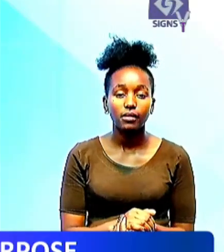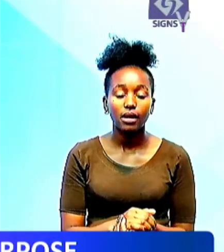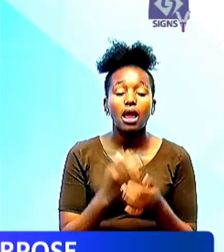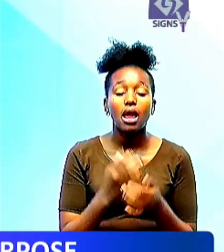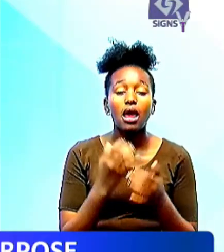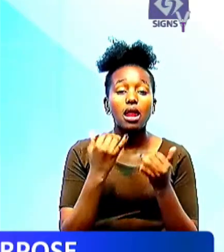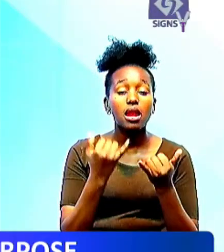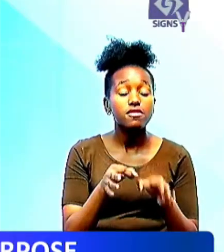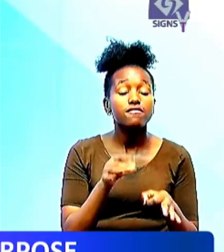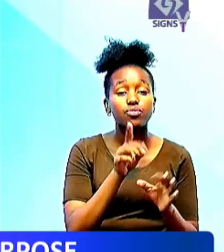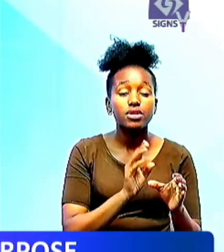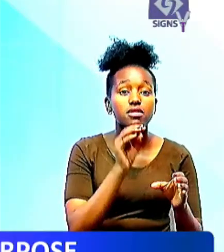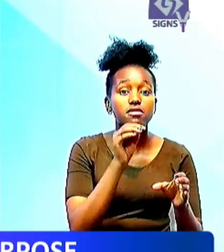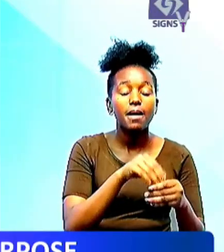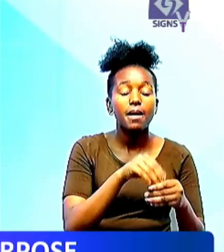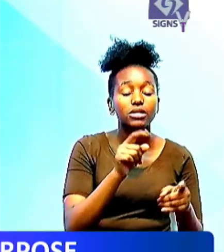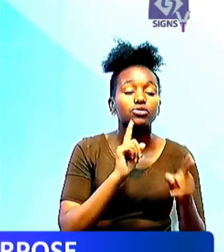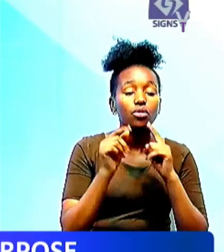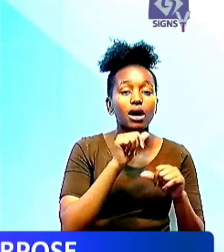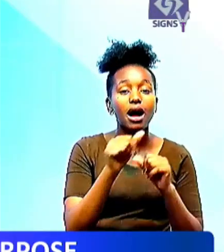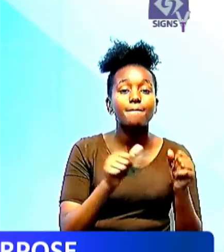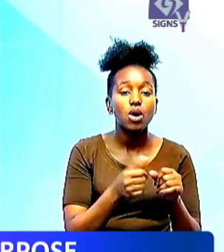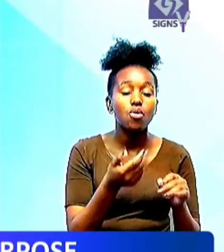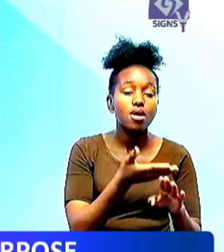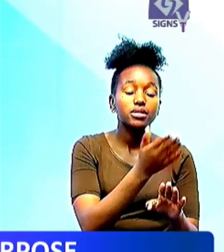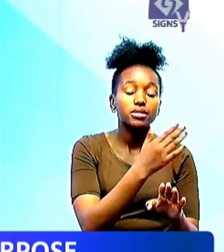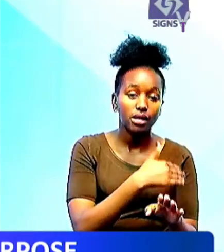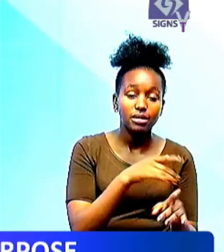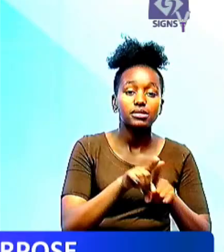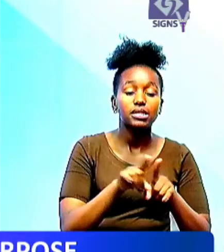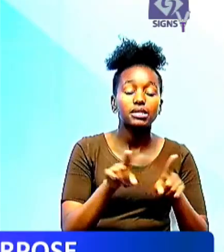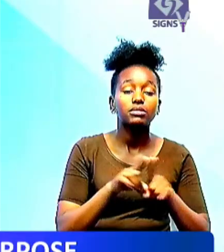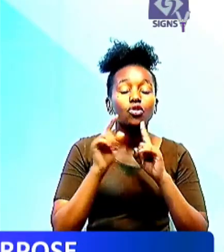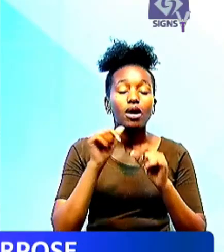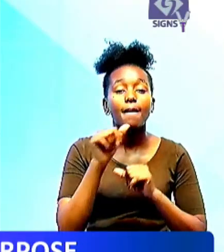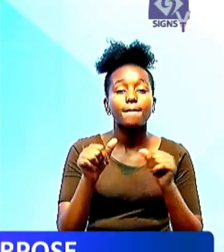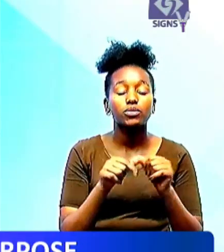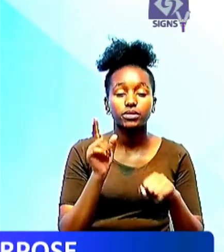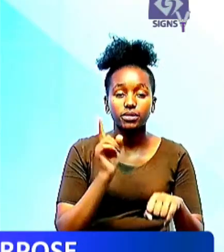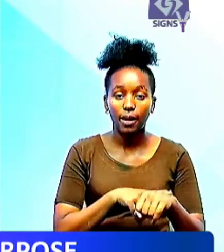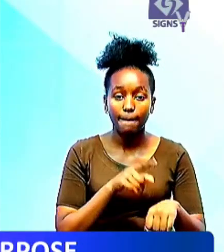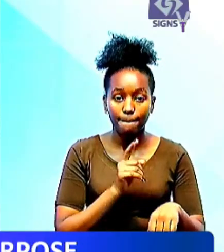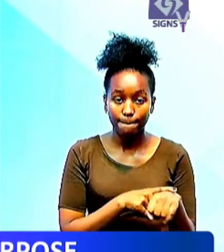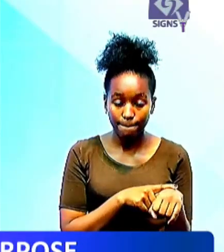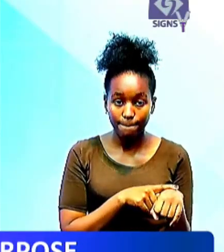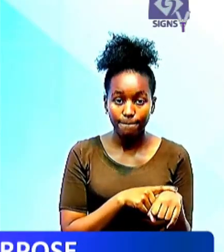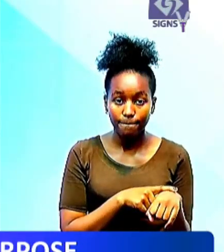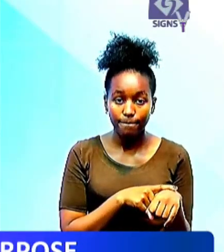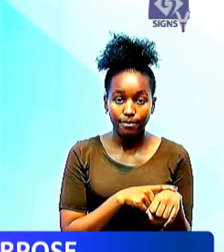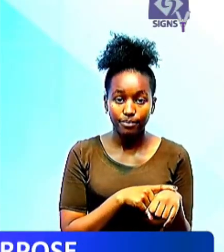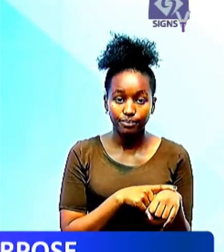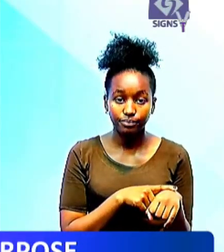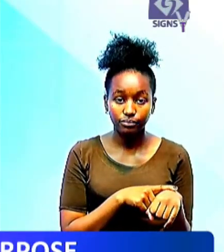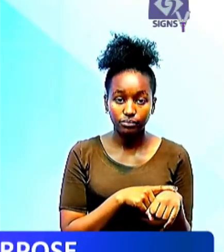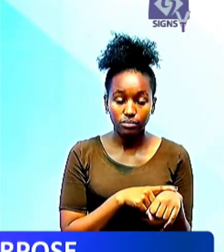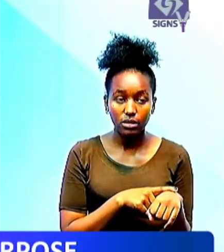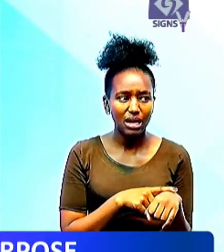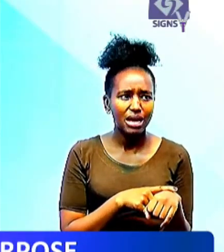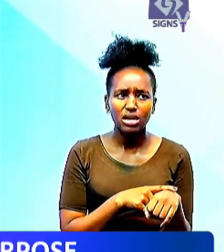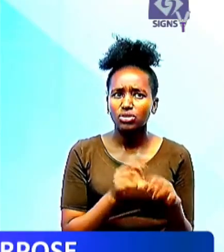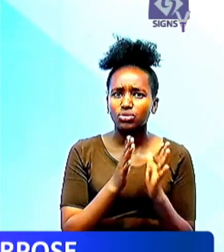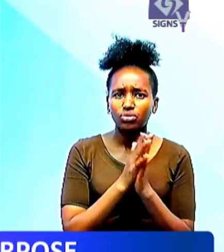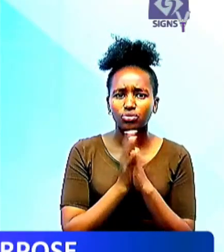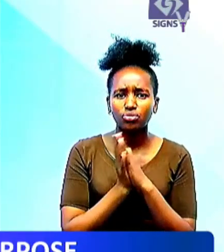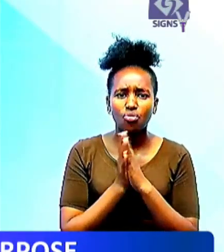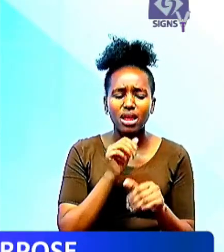money you are committing, you need to be compensated. You need to talk of the time. This thing of being told that you can get rich overnight, you can